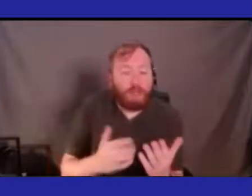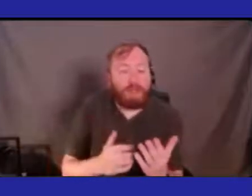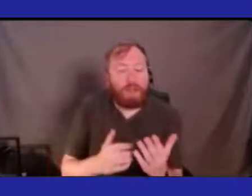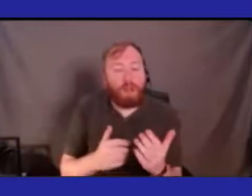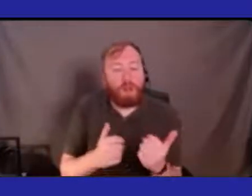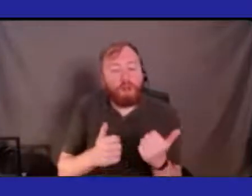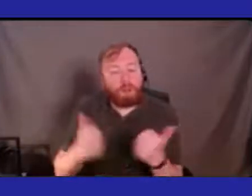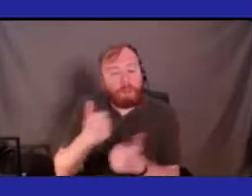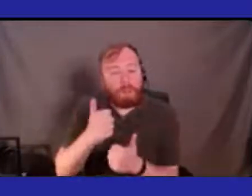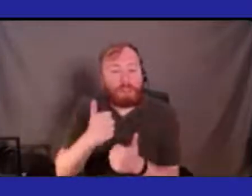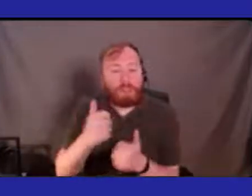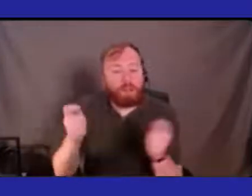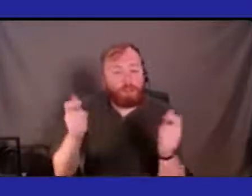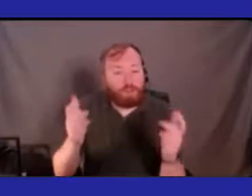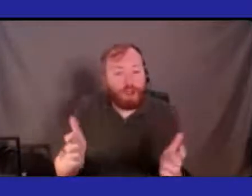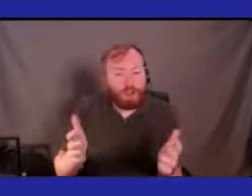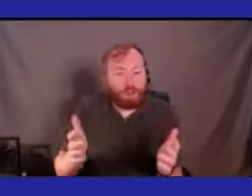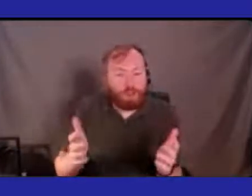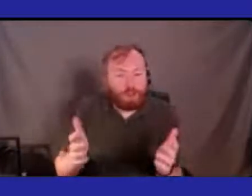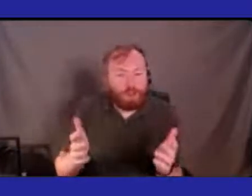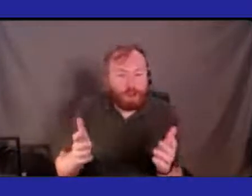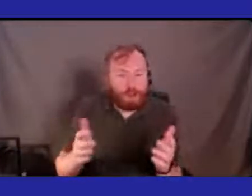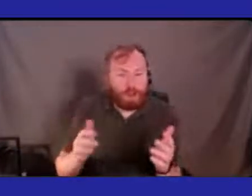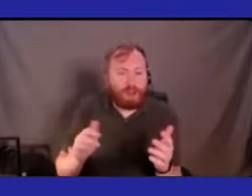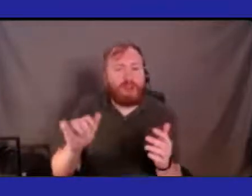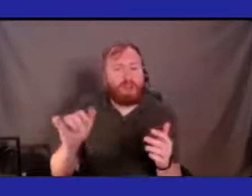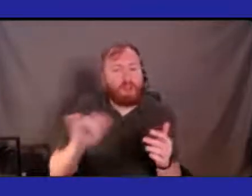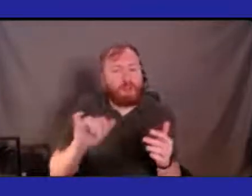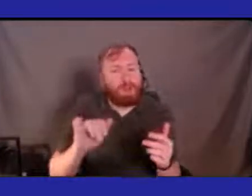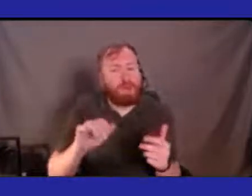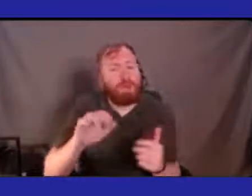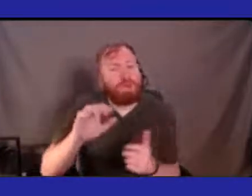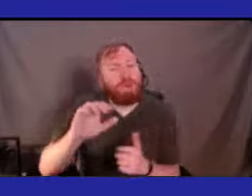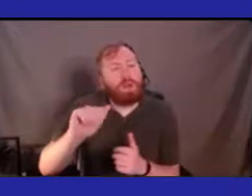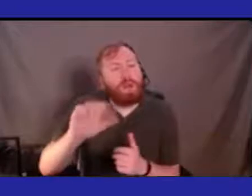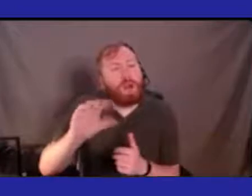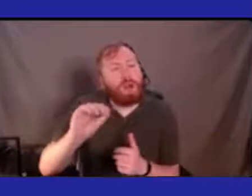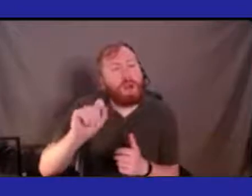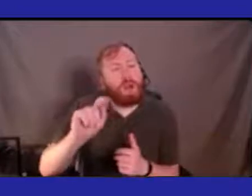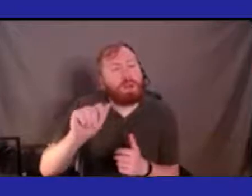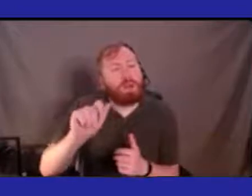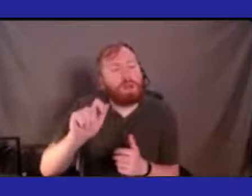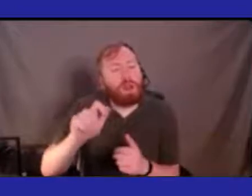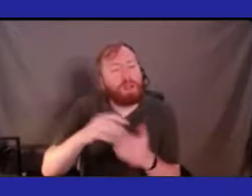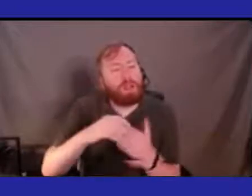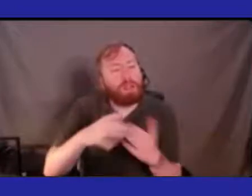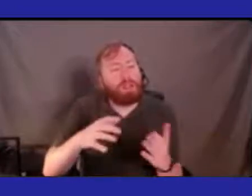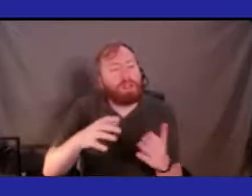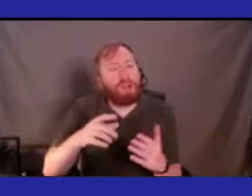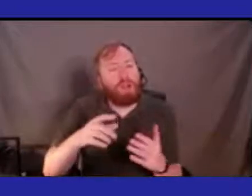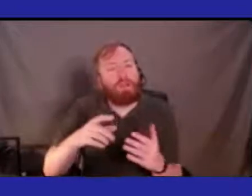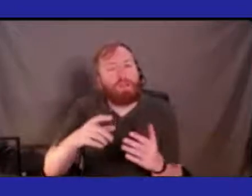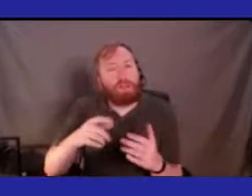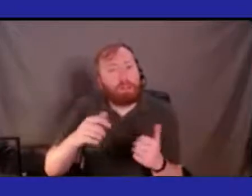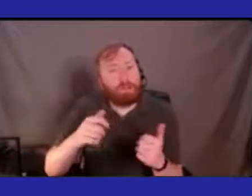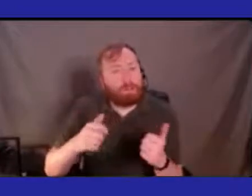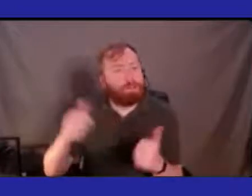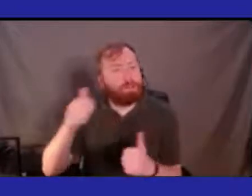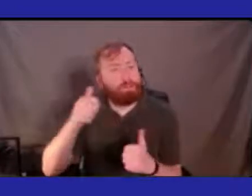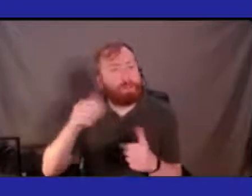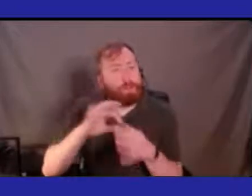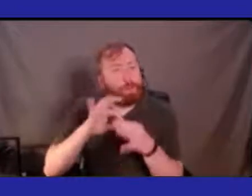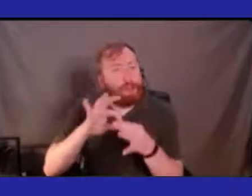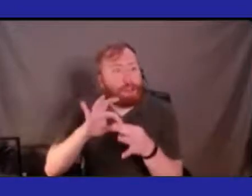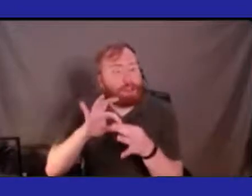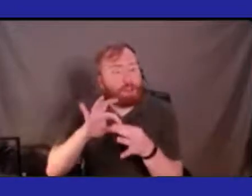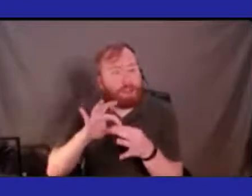also Melvin DaCosta, Director of Patient Relations, and their continued support and leadership with Cumberland. And that